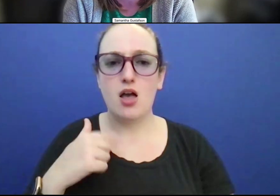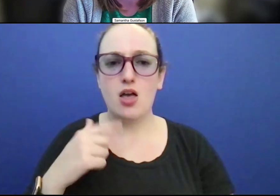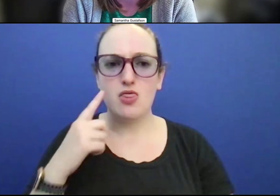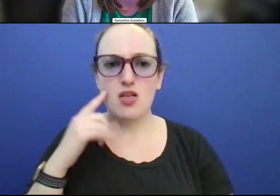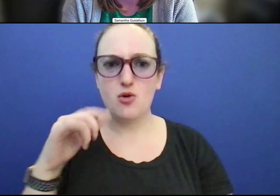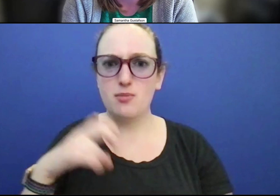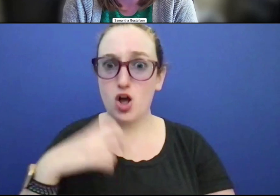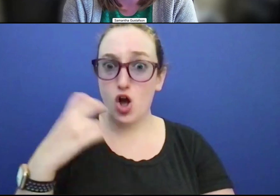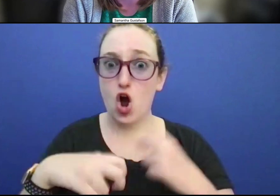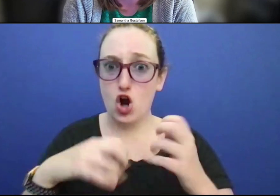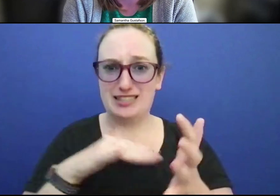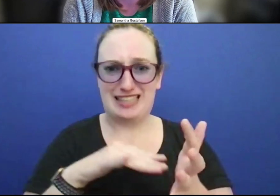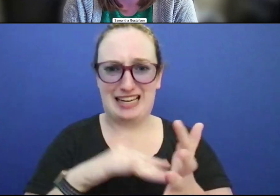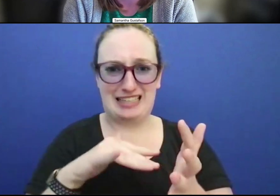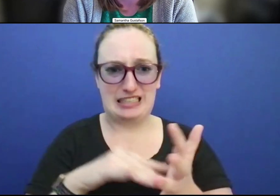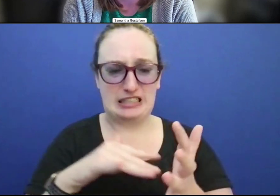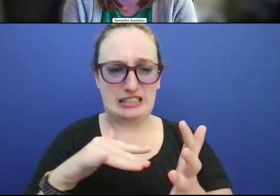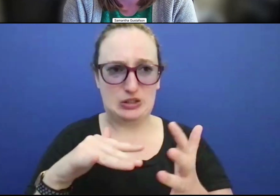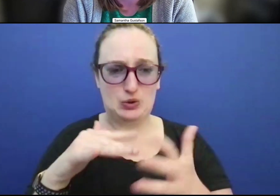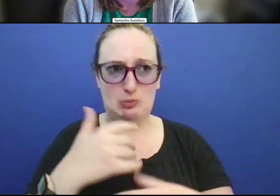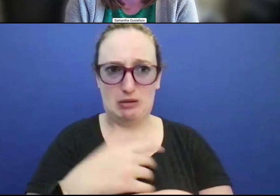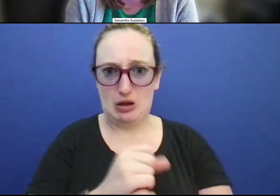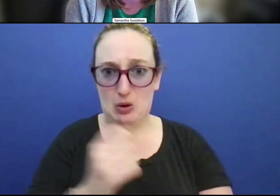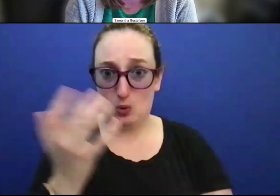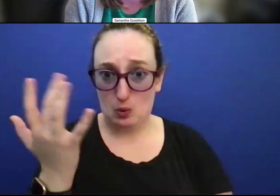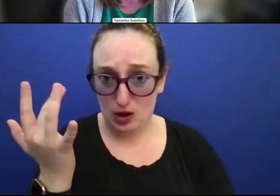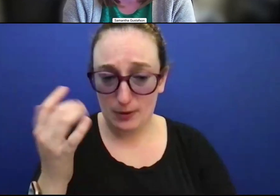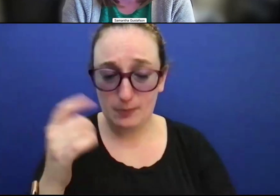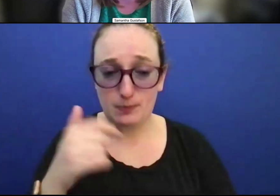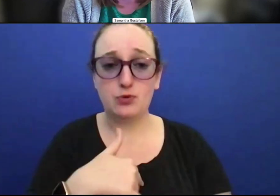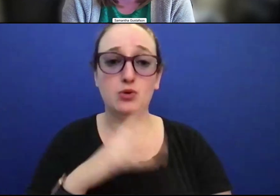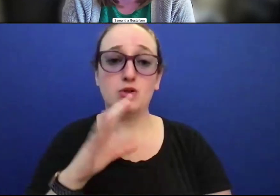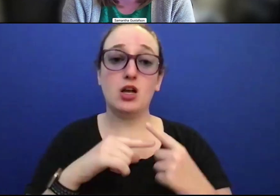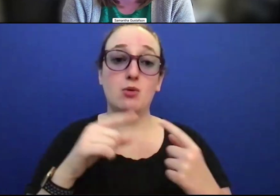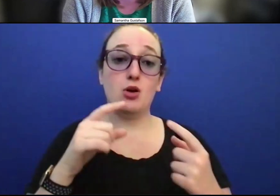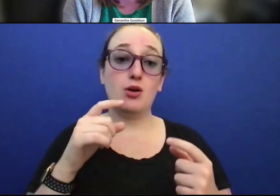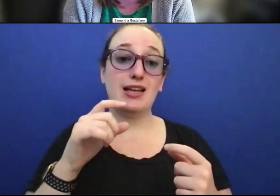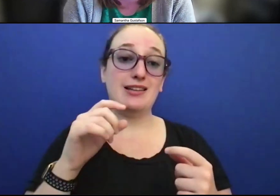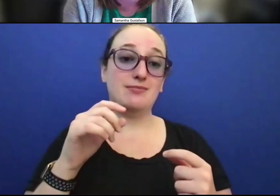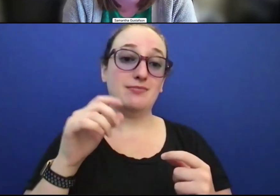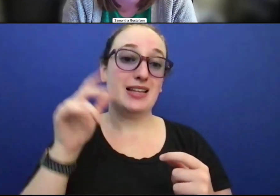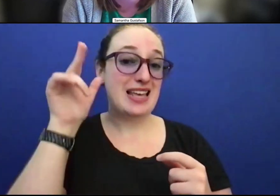to put together, mainly because when we speak about hearing aids, usually